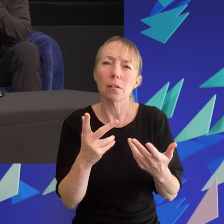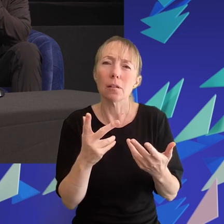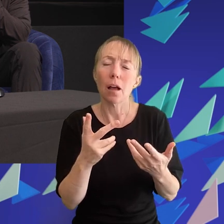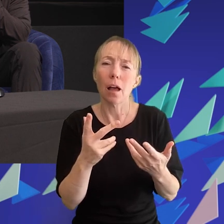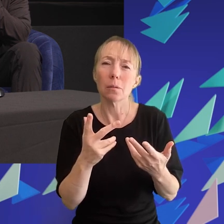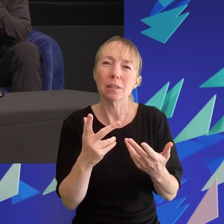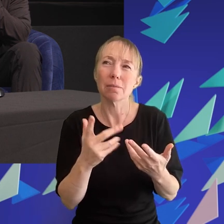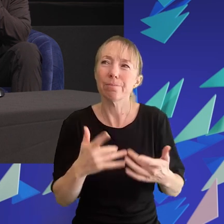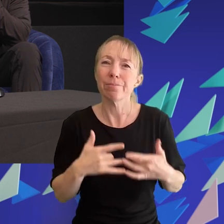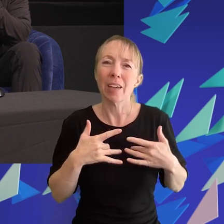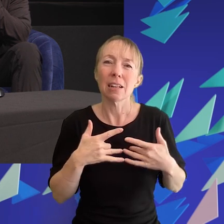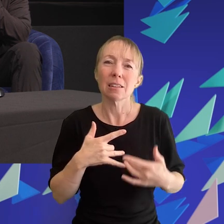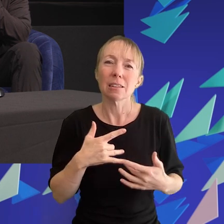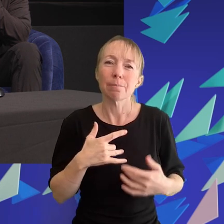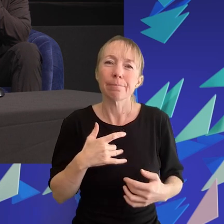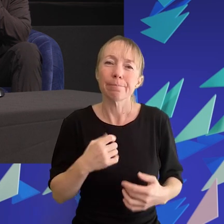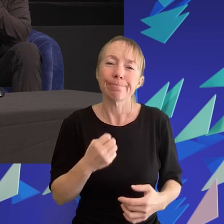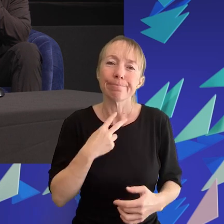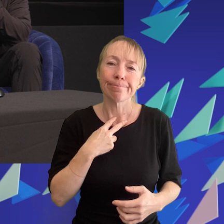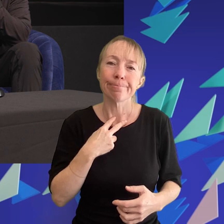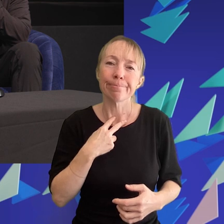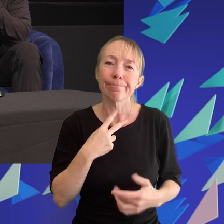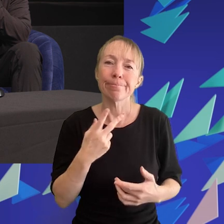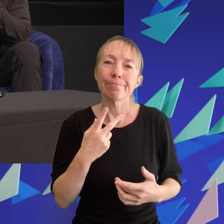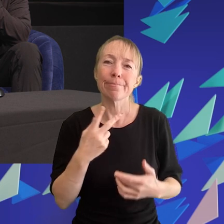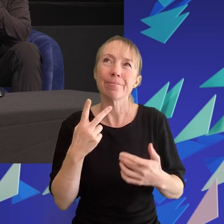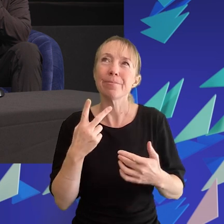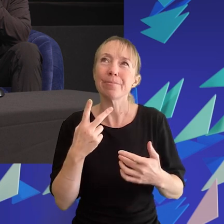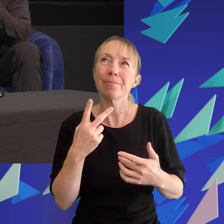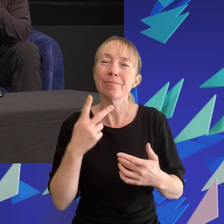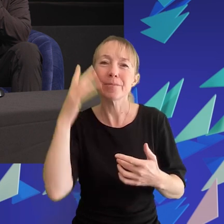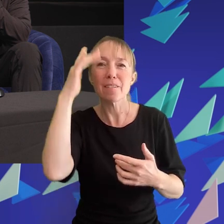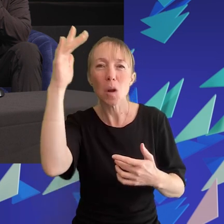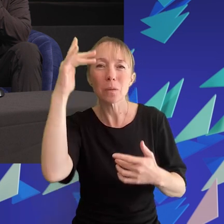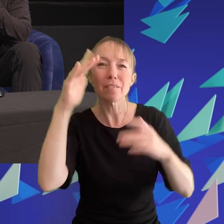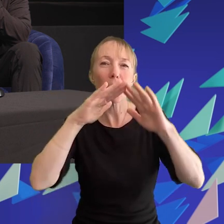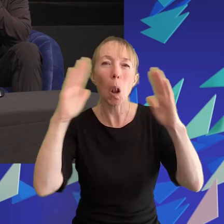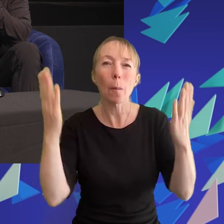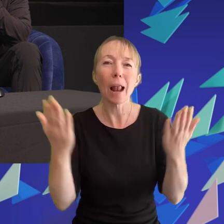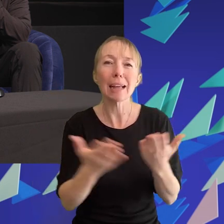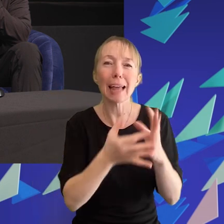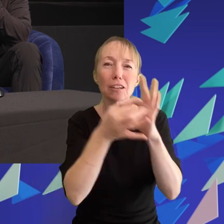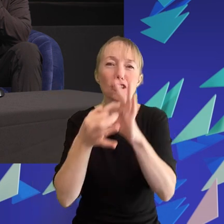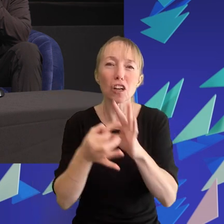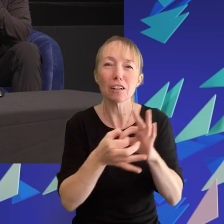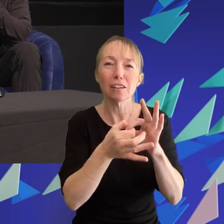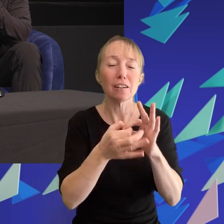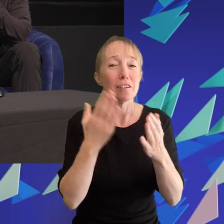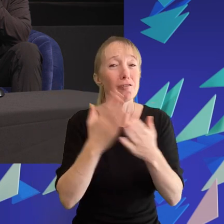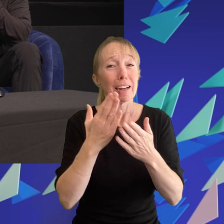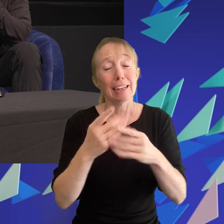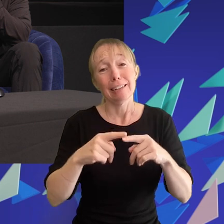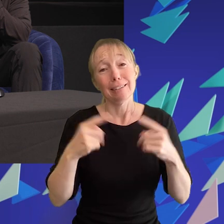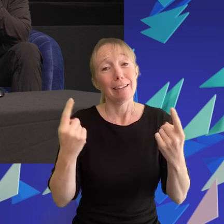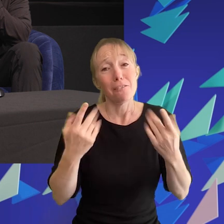But I was saddened by the fact that watching it, this idea of globalization feels a world away from where we're at the moment. Mm.